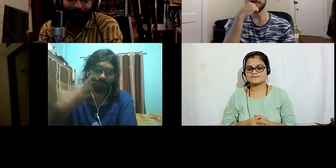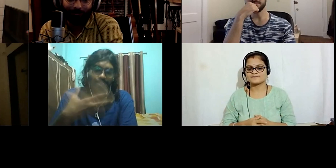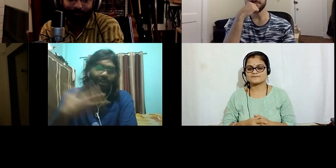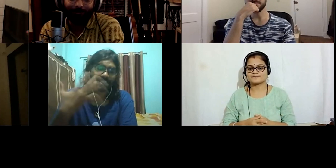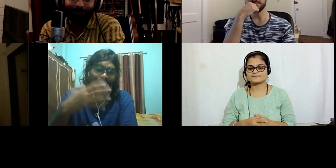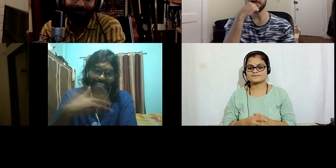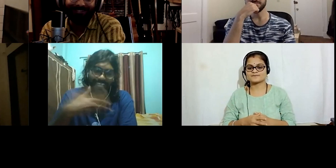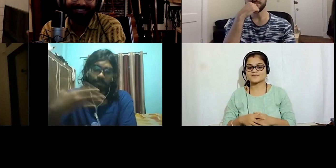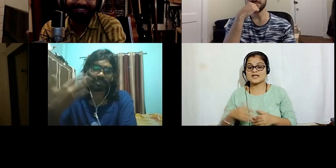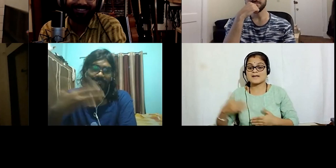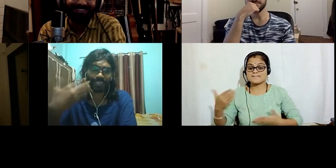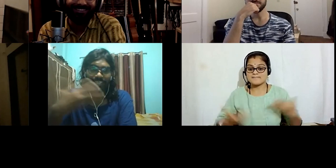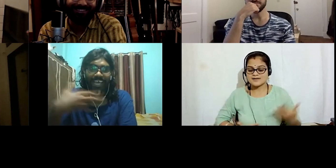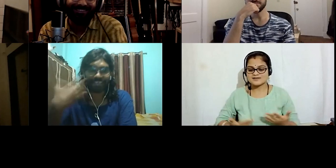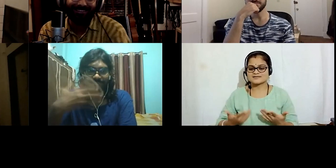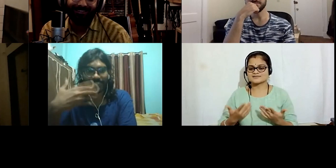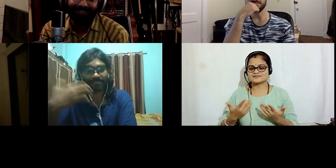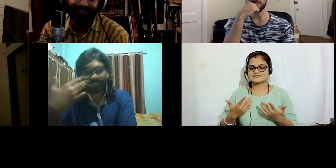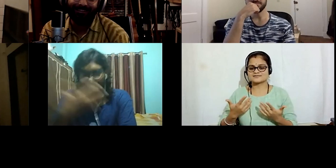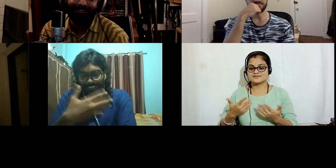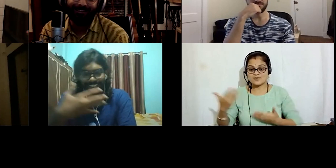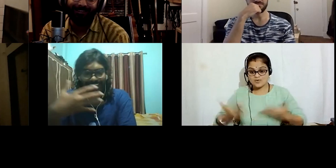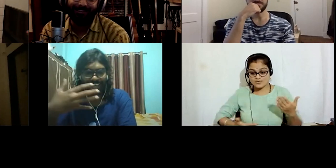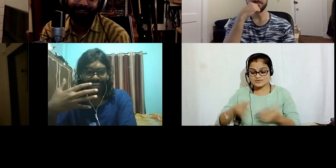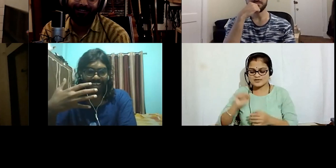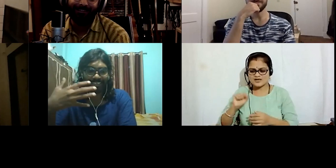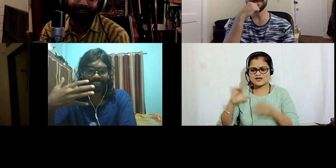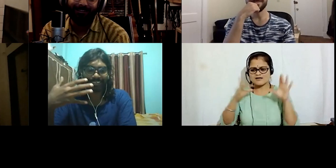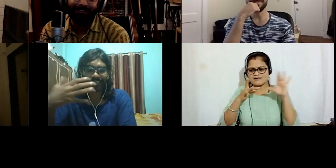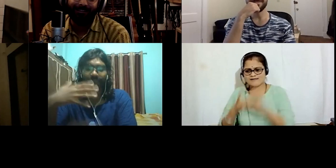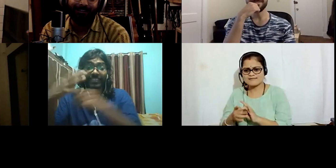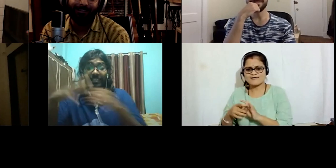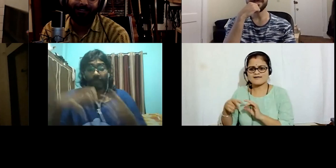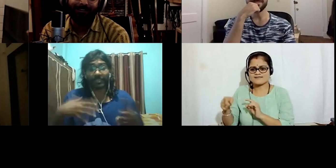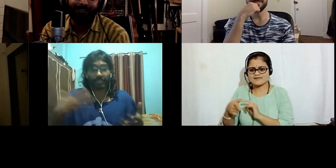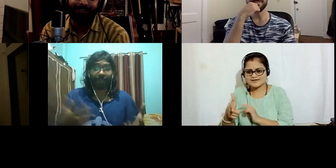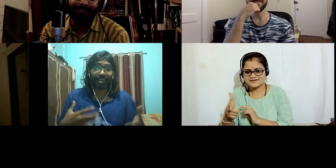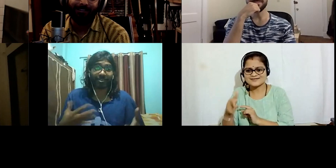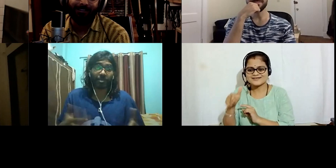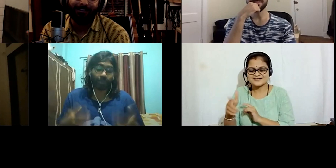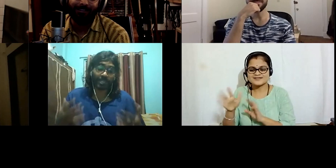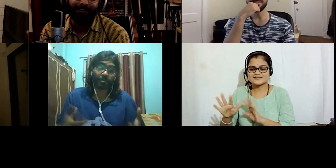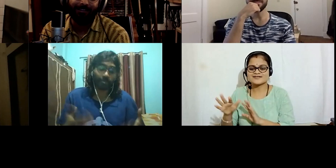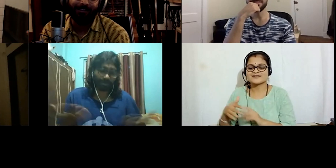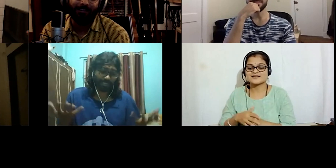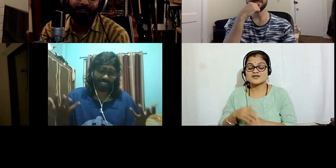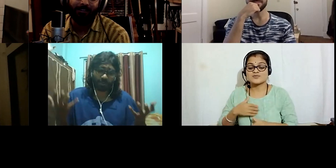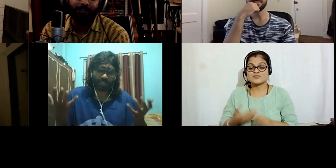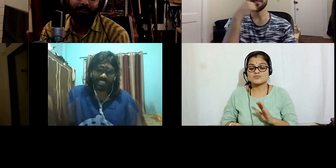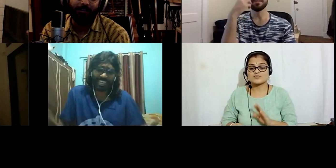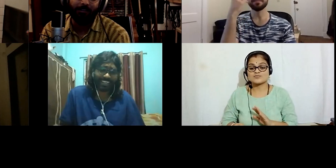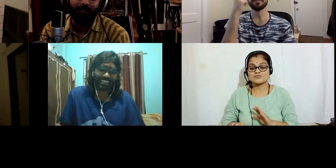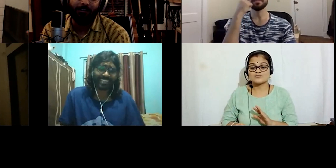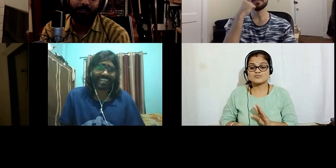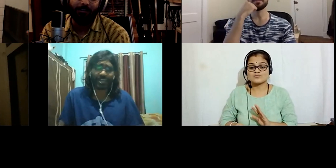of Bengal / people of Kolkata have with fish. And the way one of the the